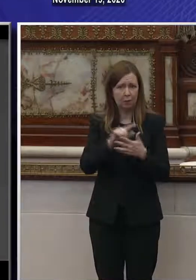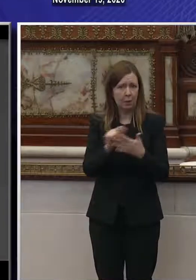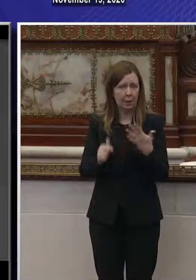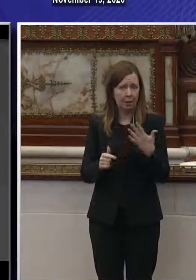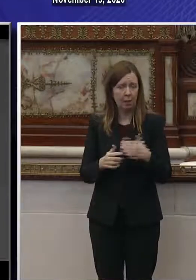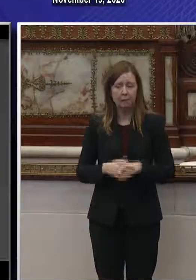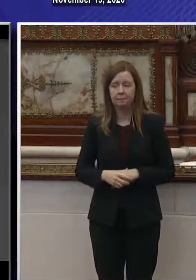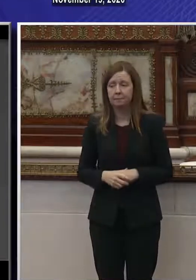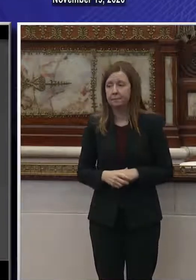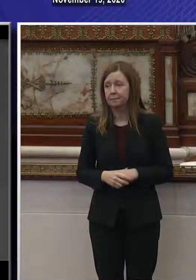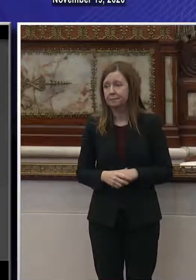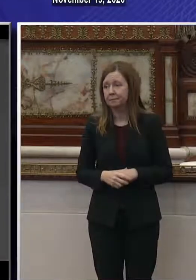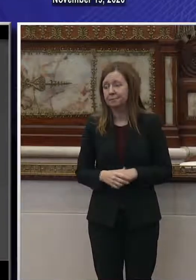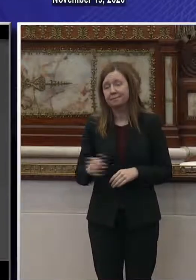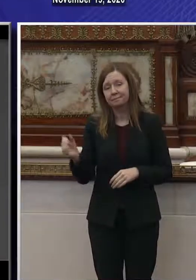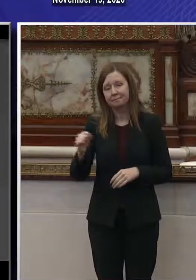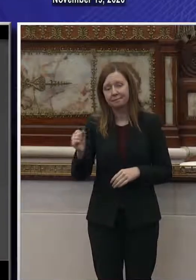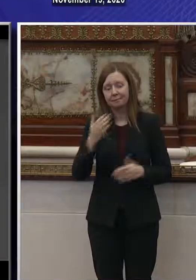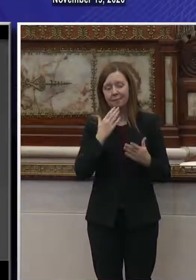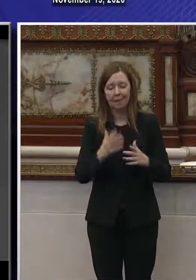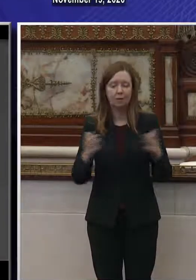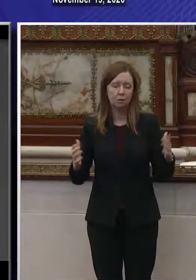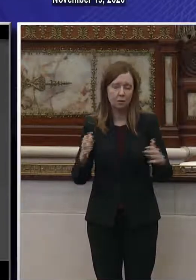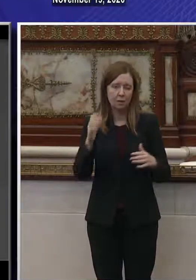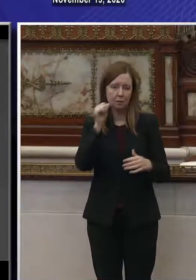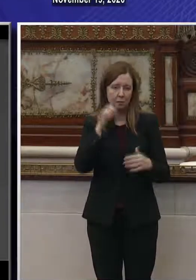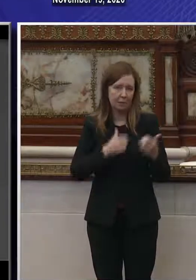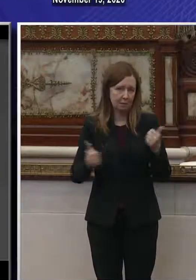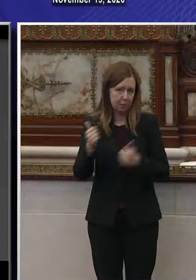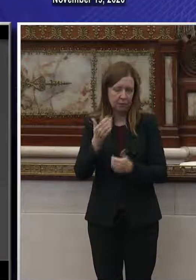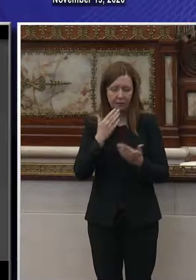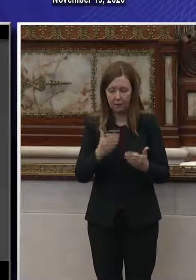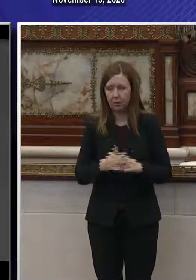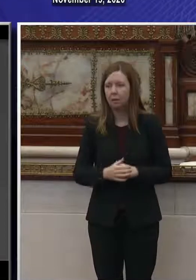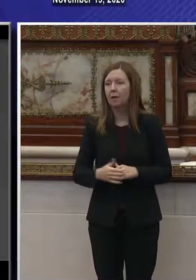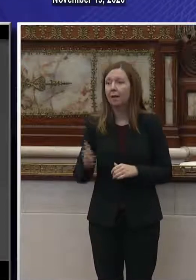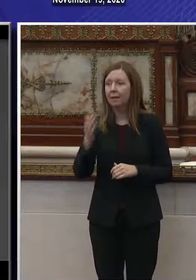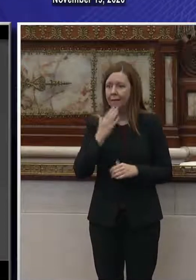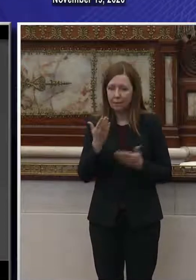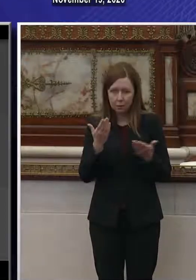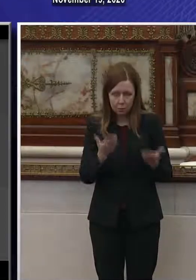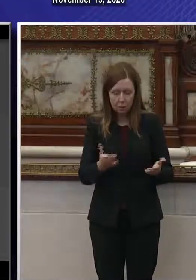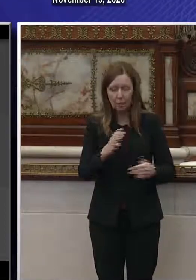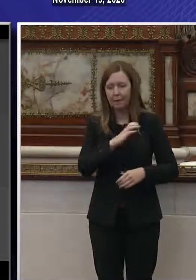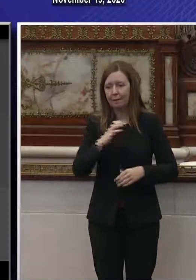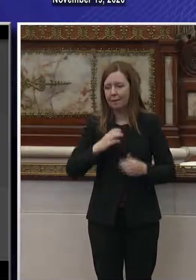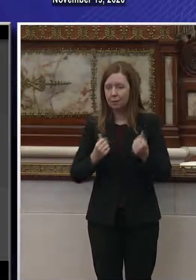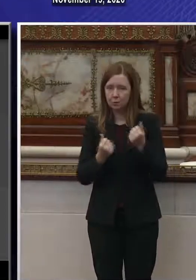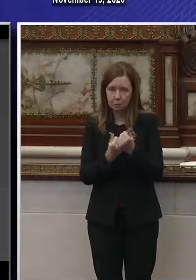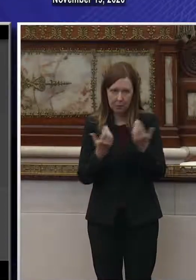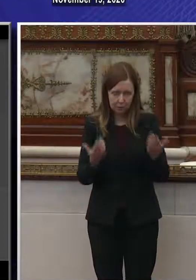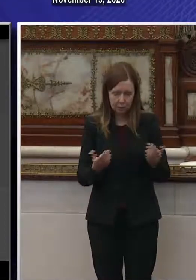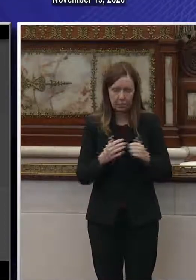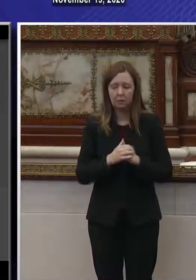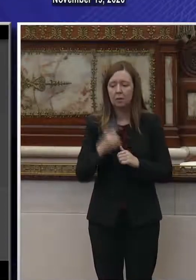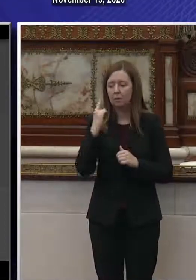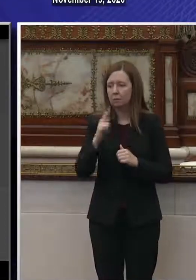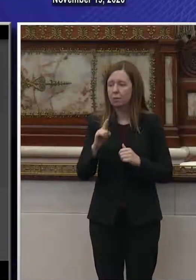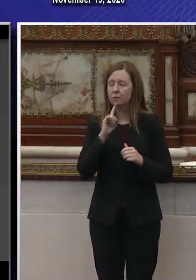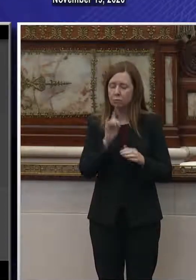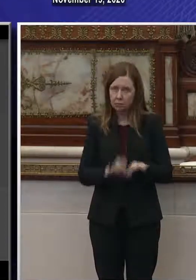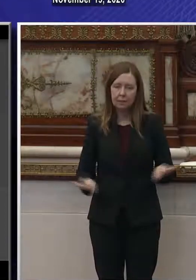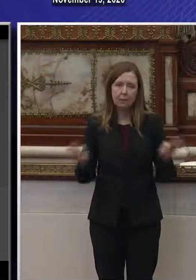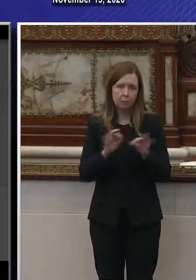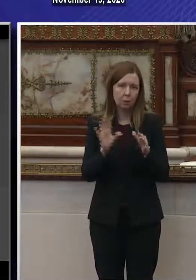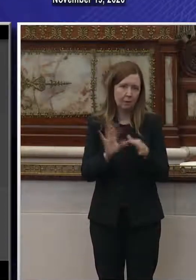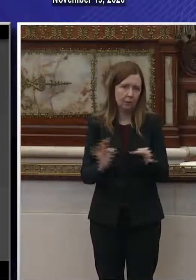panel. Yes, thank you so much, Madam Chair, and thank you to you and the council sponsor for this really